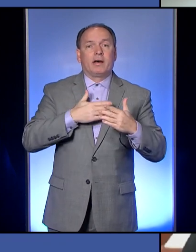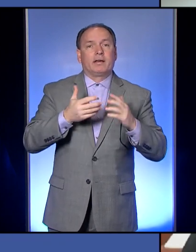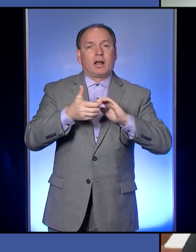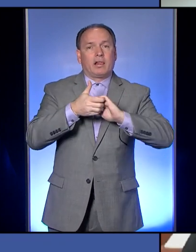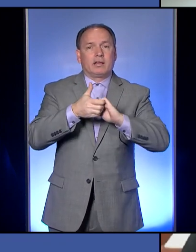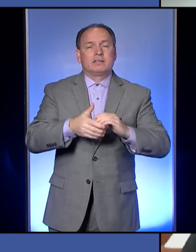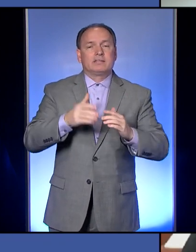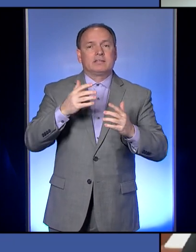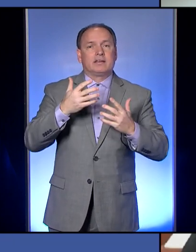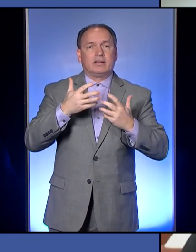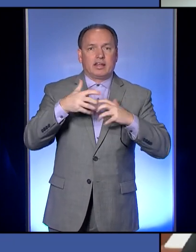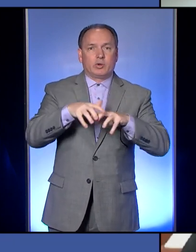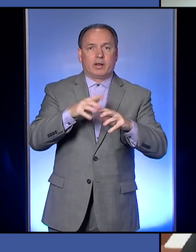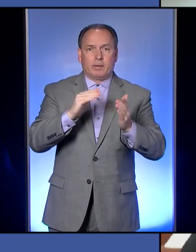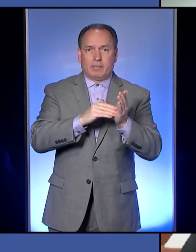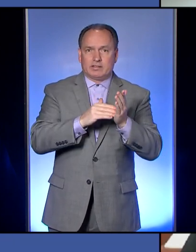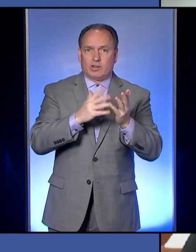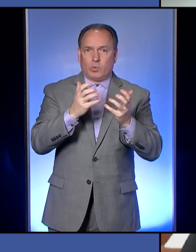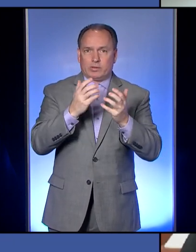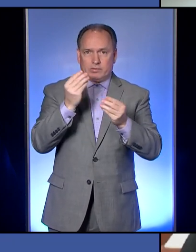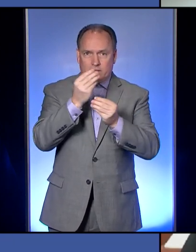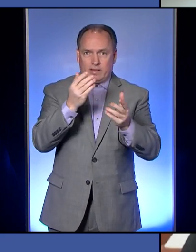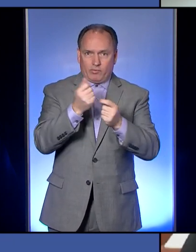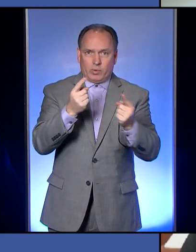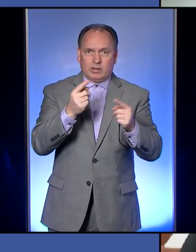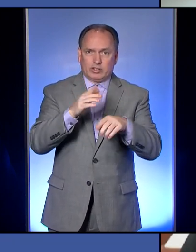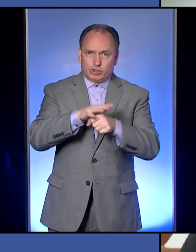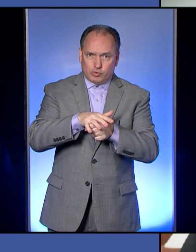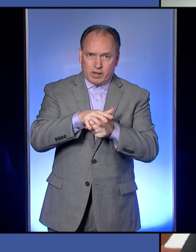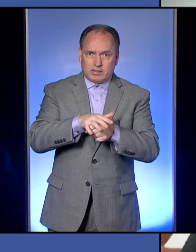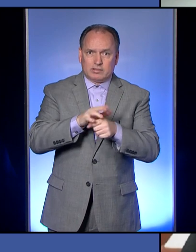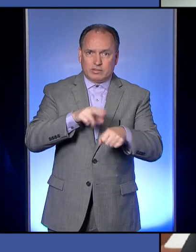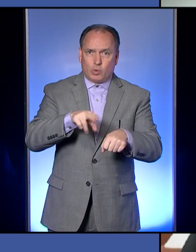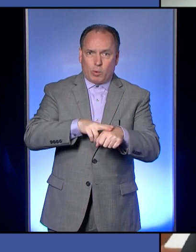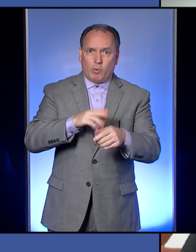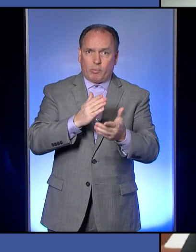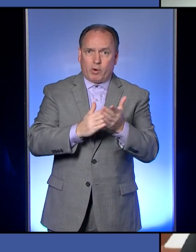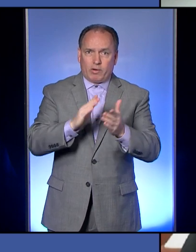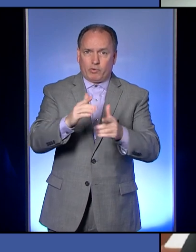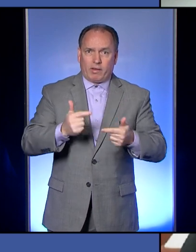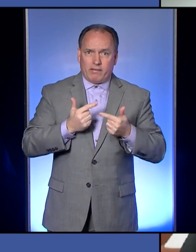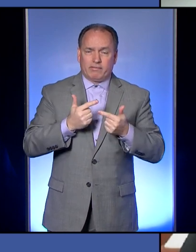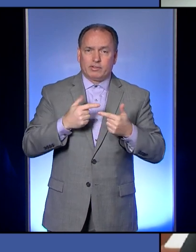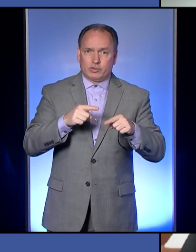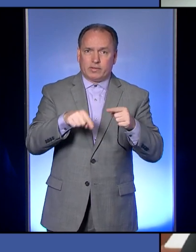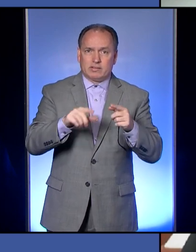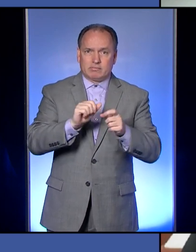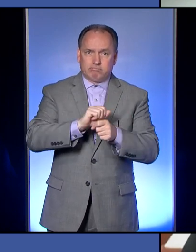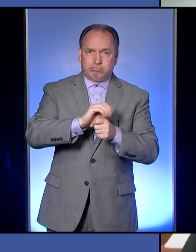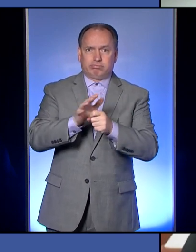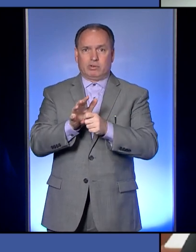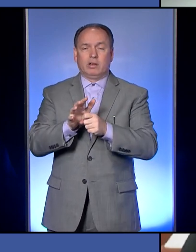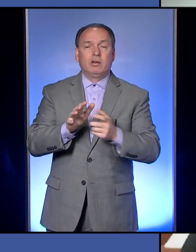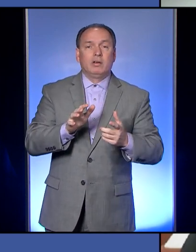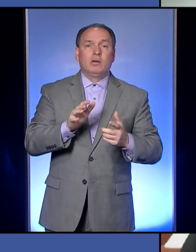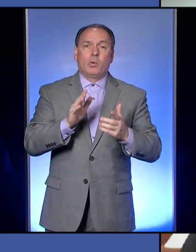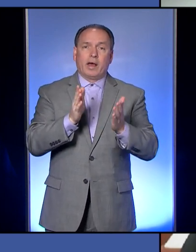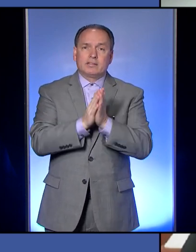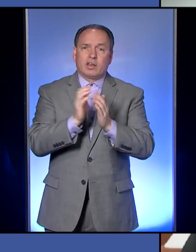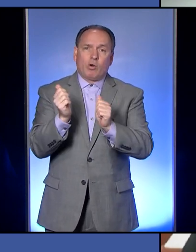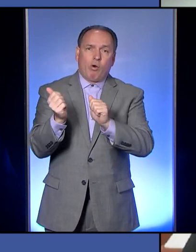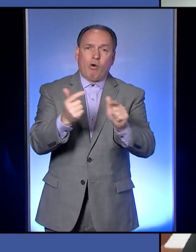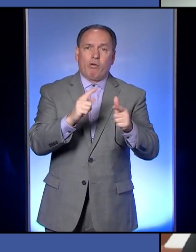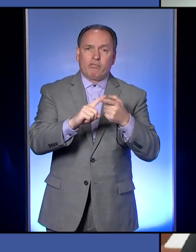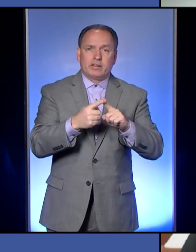want to remind everyone that stress is a normal part of life as we walk through this. So they asked me to remind all of our friends in Erie that they should